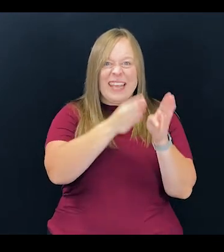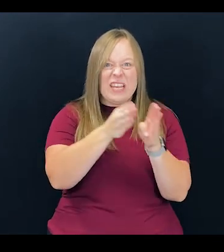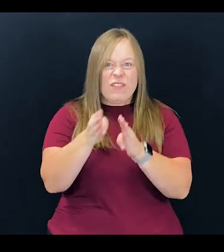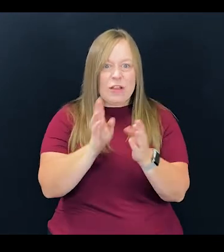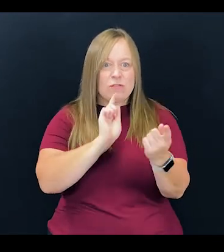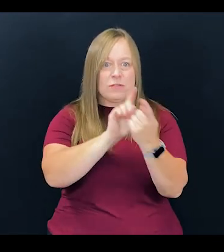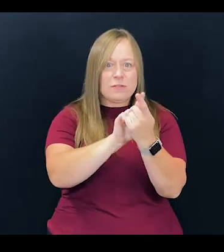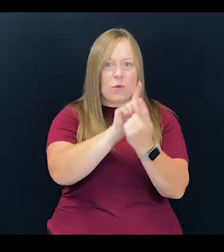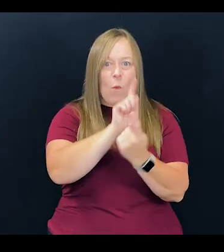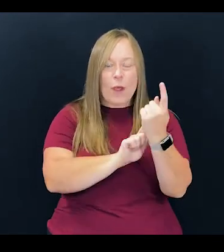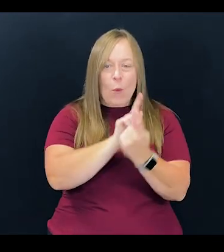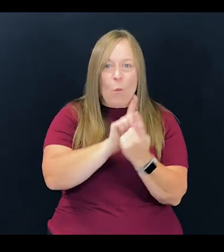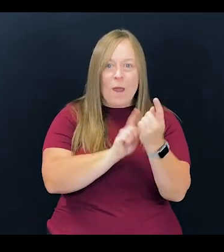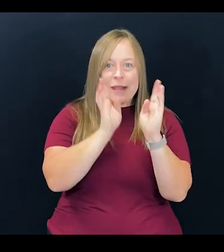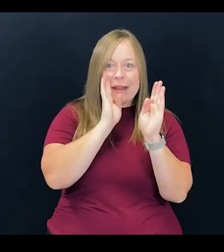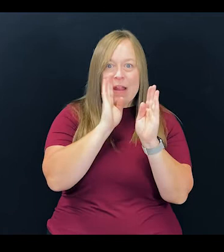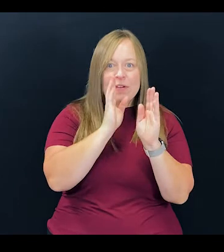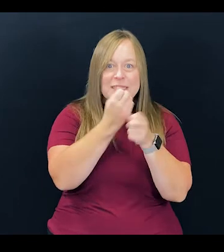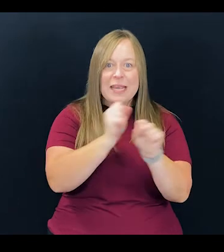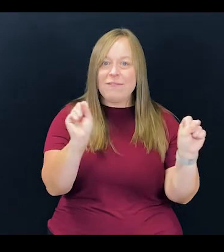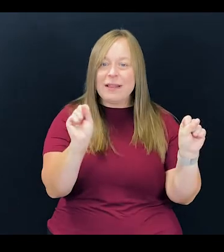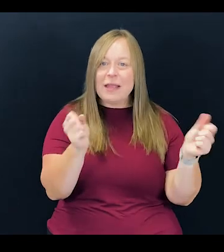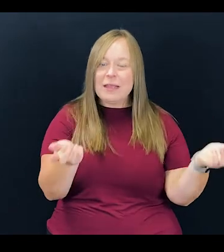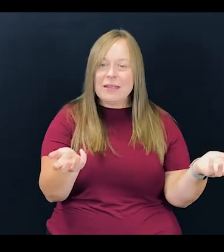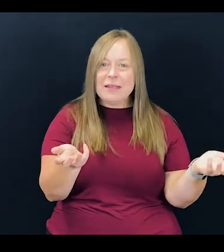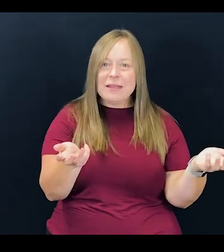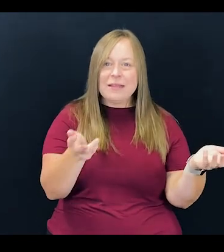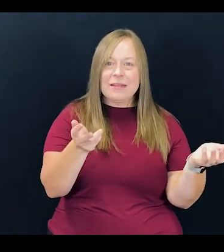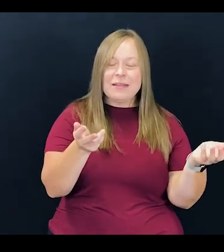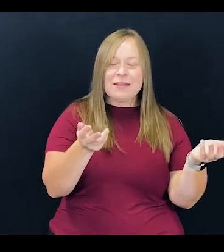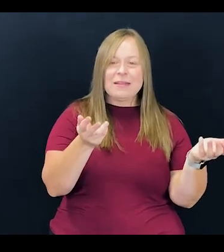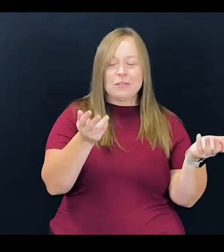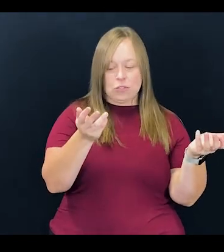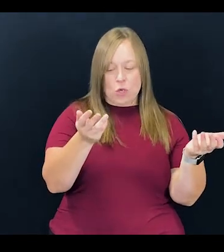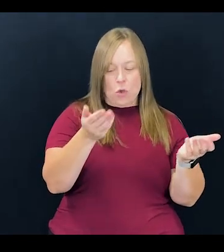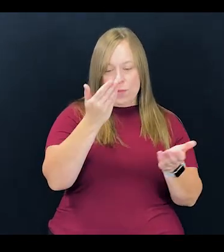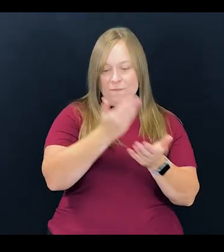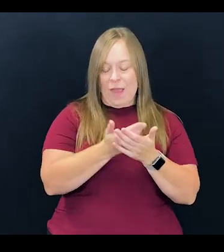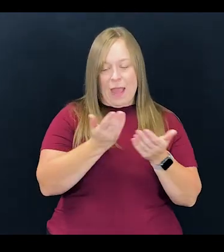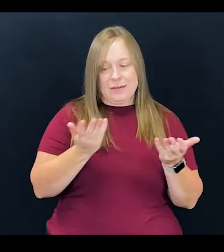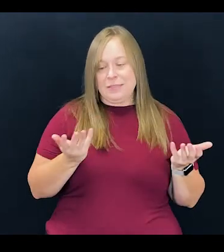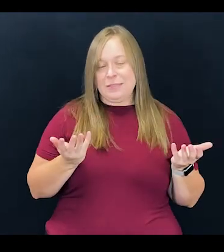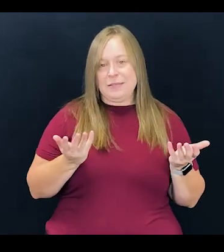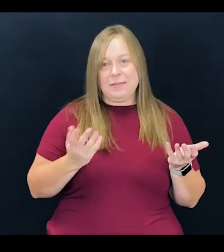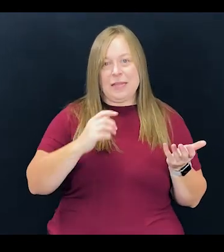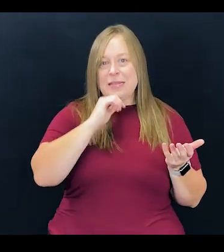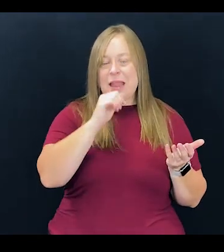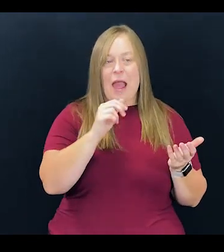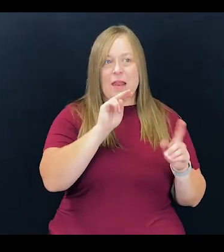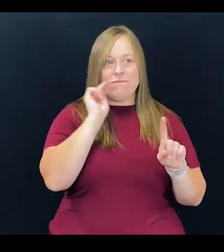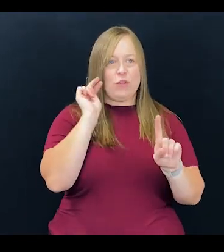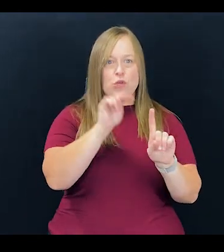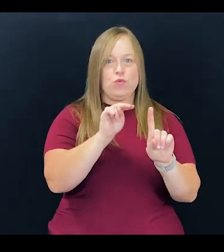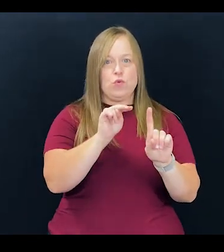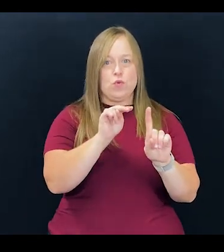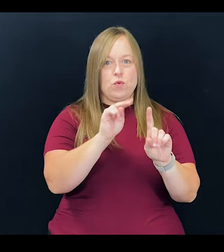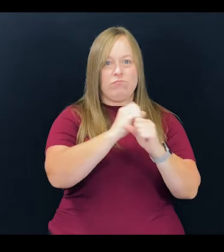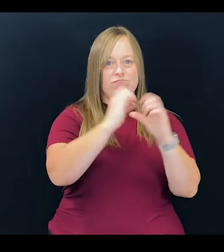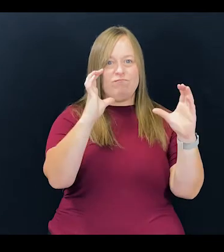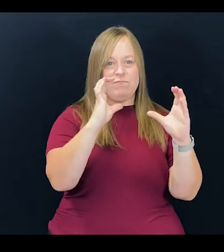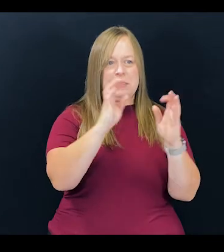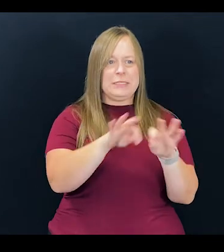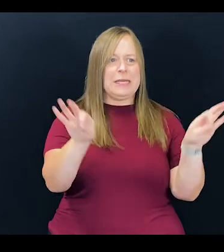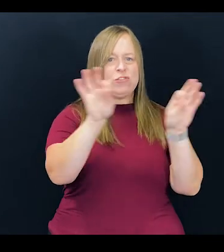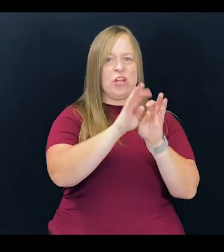you need some individualized attention in order to do that safely. So you're right. The fact is that it's not viewed